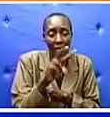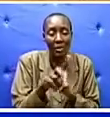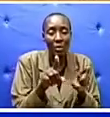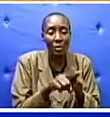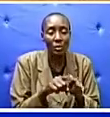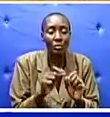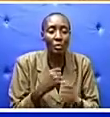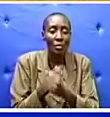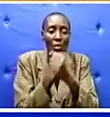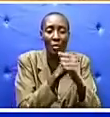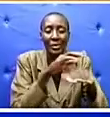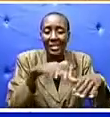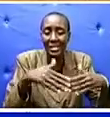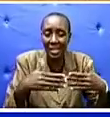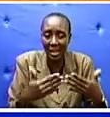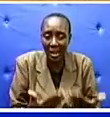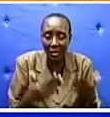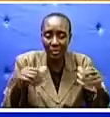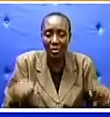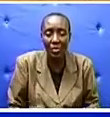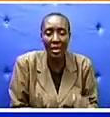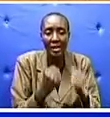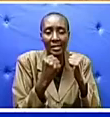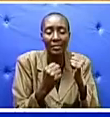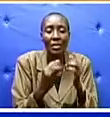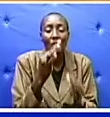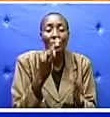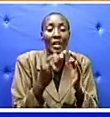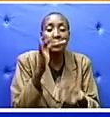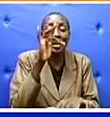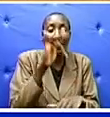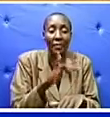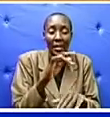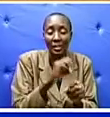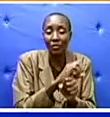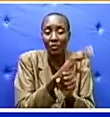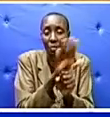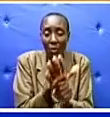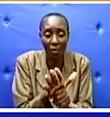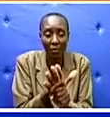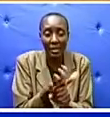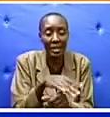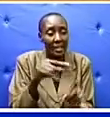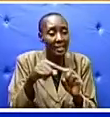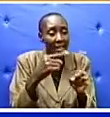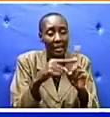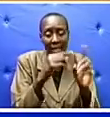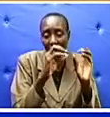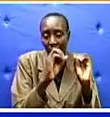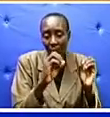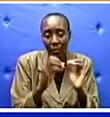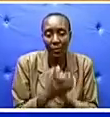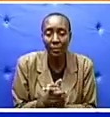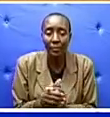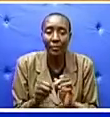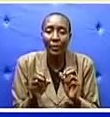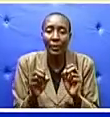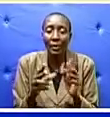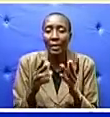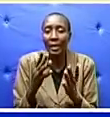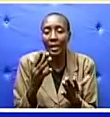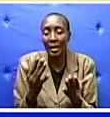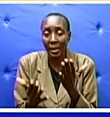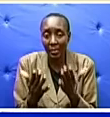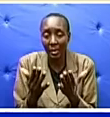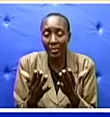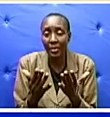that their immune system is guarded, so that in case of any infection, it will not put them down? Mm-hmm. Yeah. Okay, maybe just take us